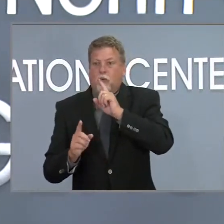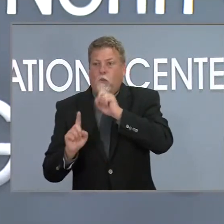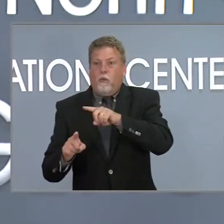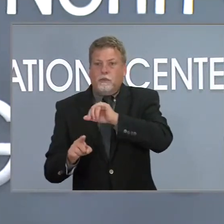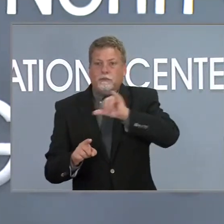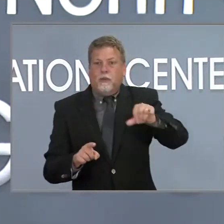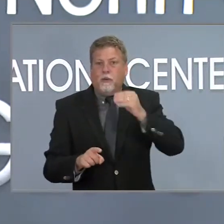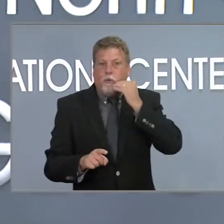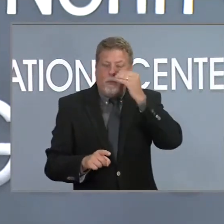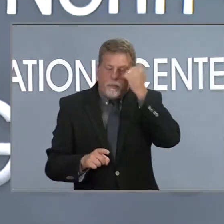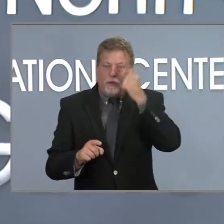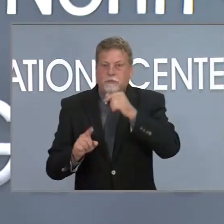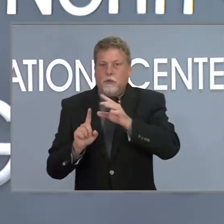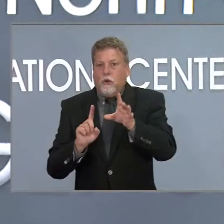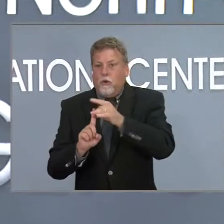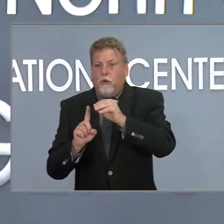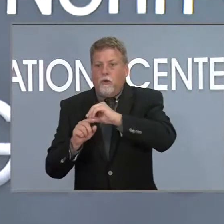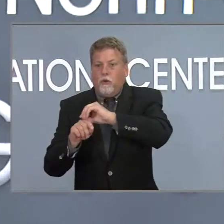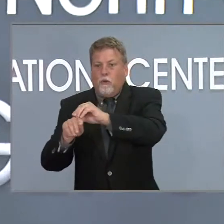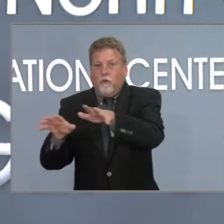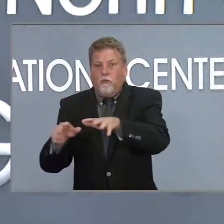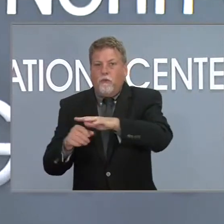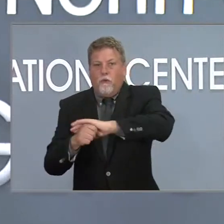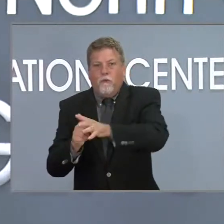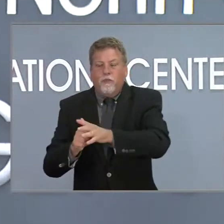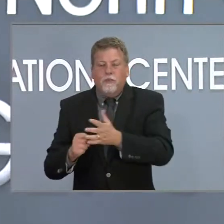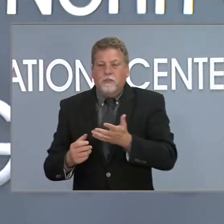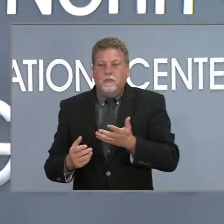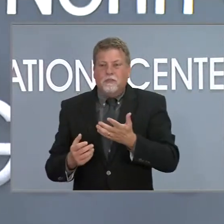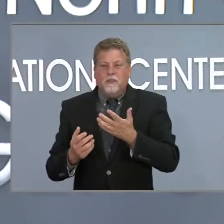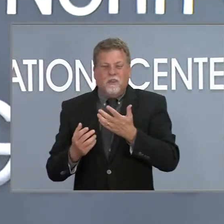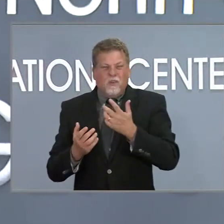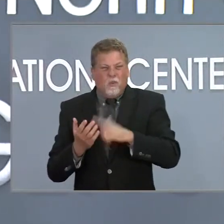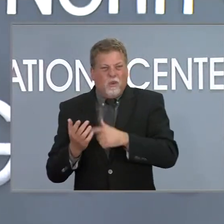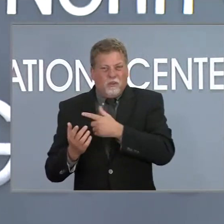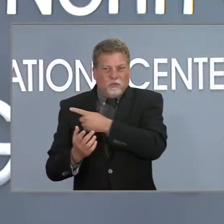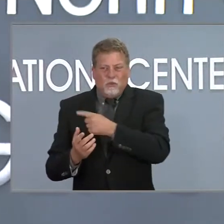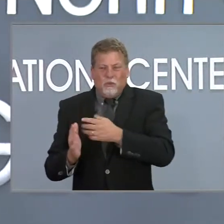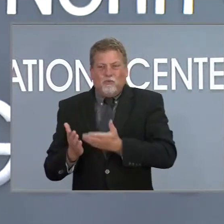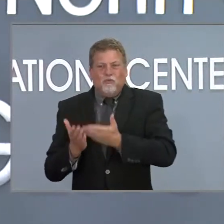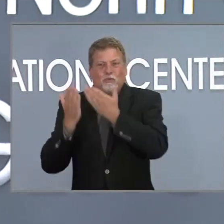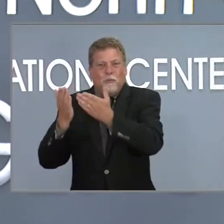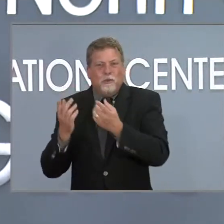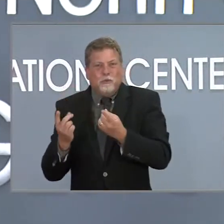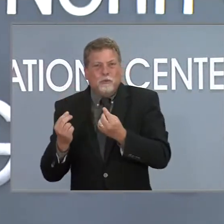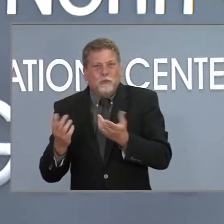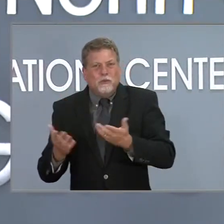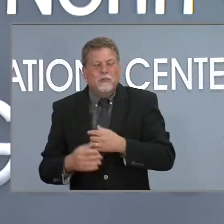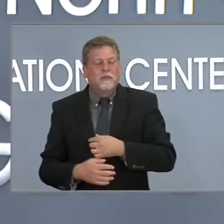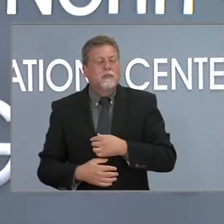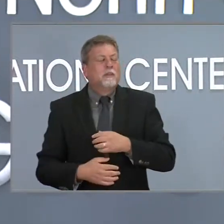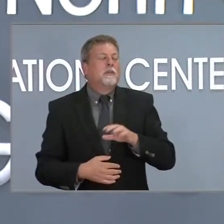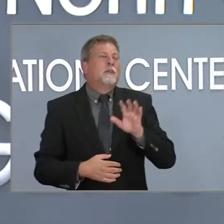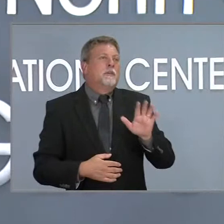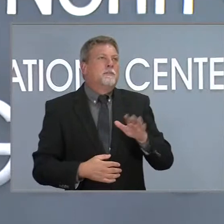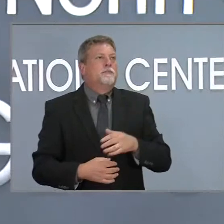if that's the option you guys want to go? So all options remain on the table for us. What we're doing now is working closely with our local